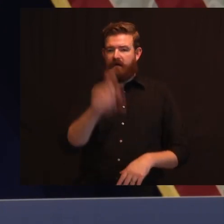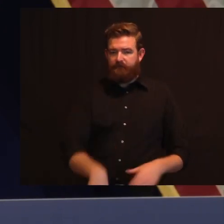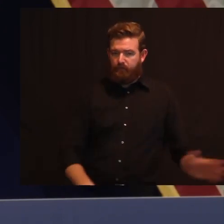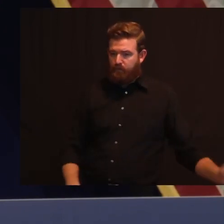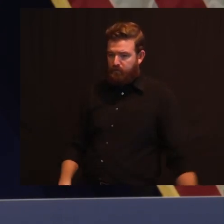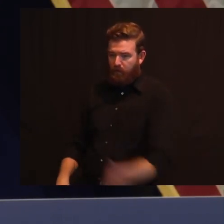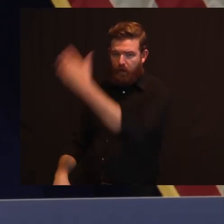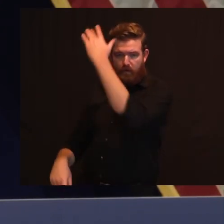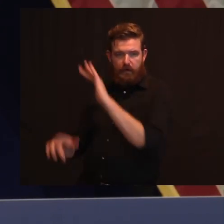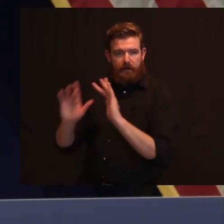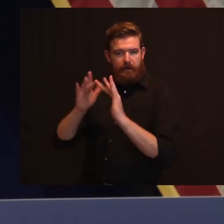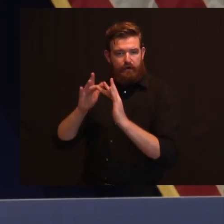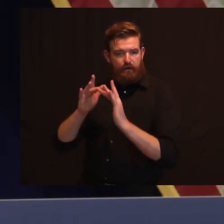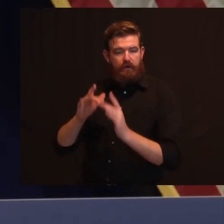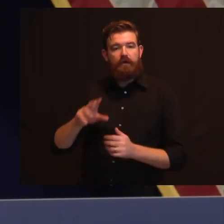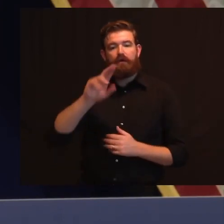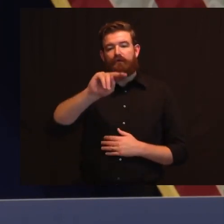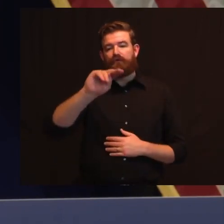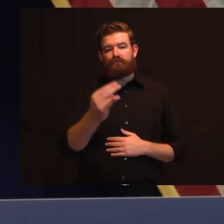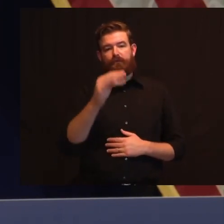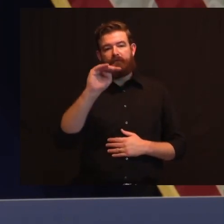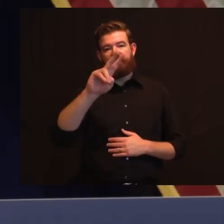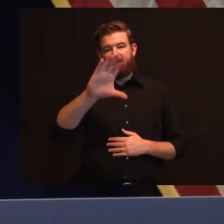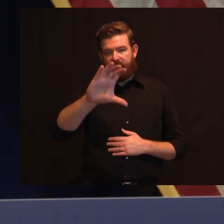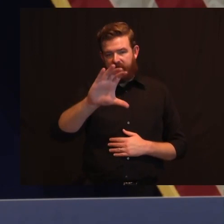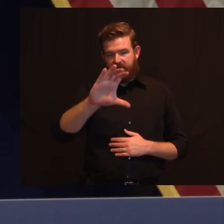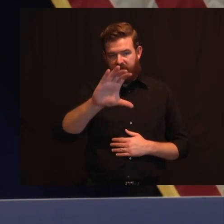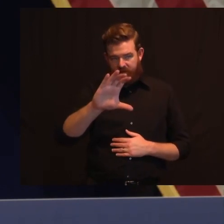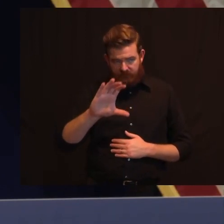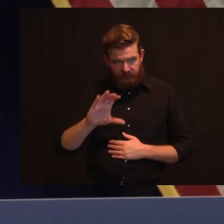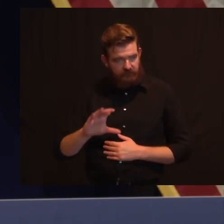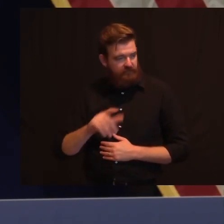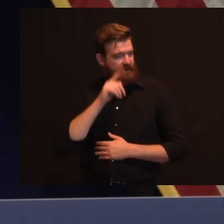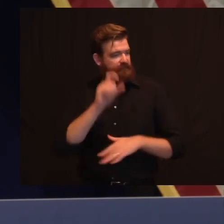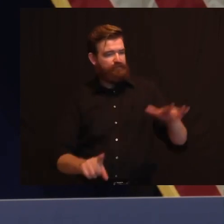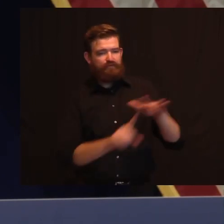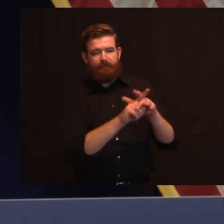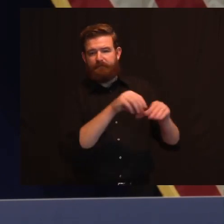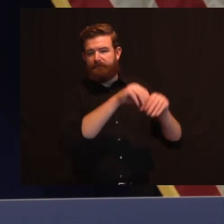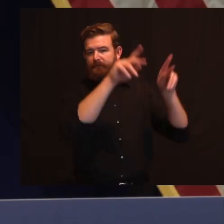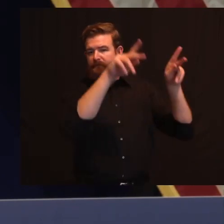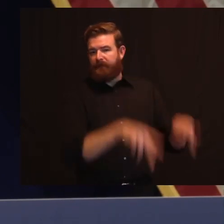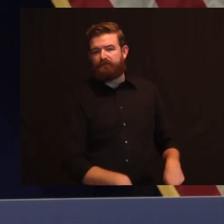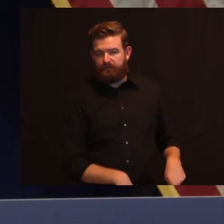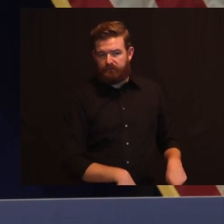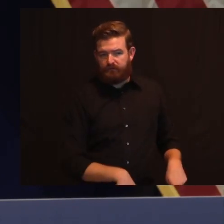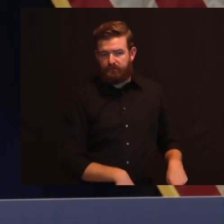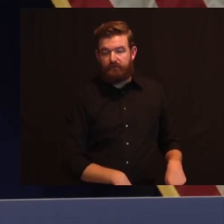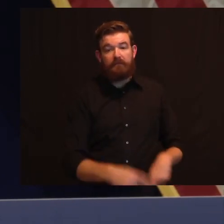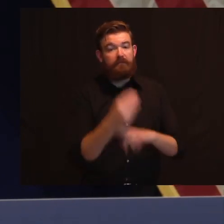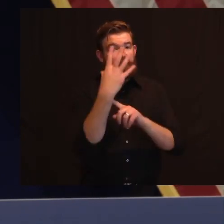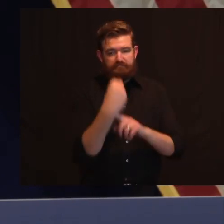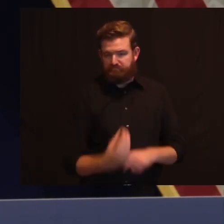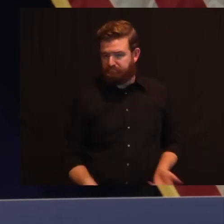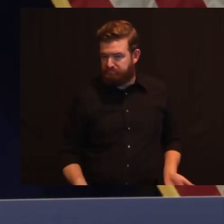njmvc.gov and you can renew online without a visit to the licensing center. This is going to take